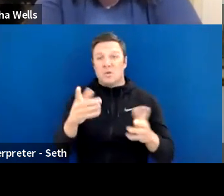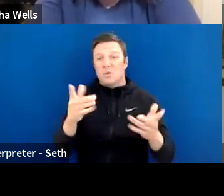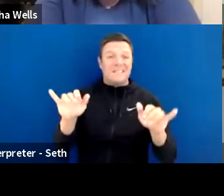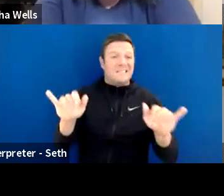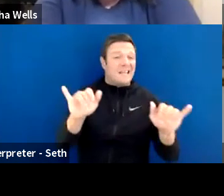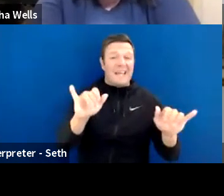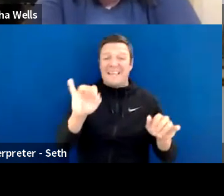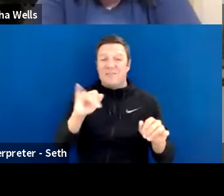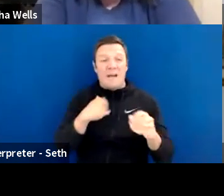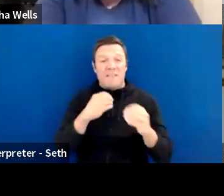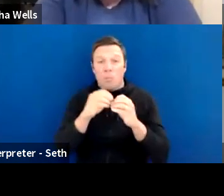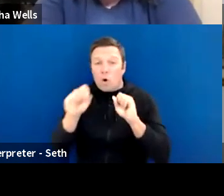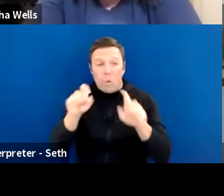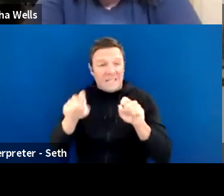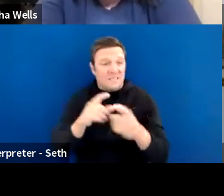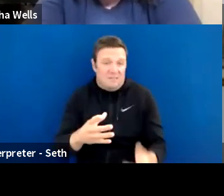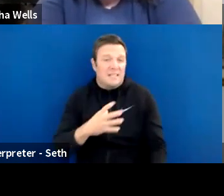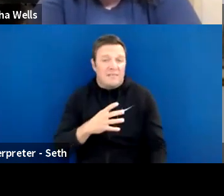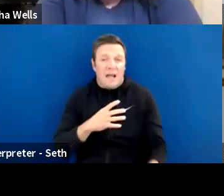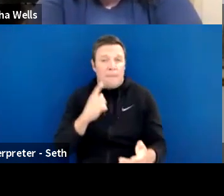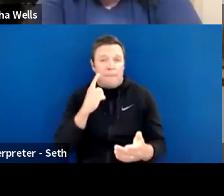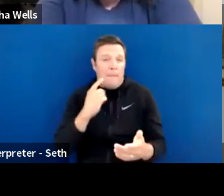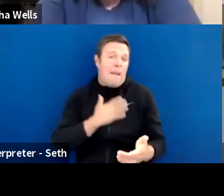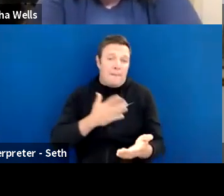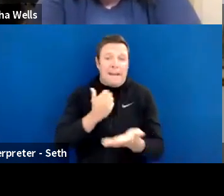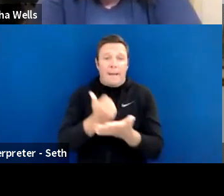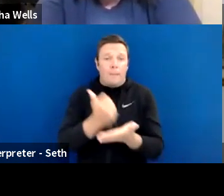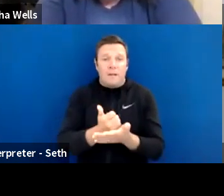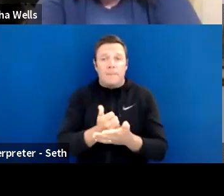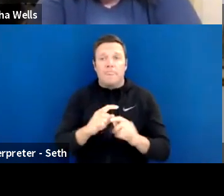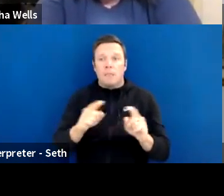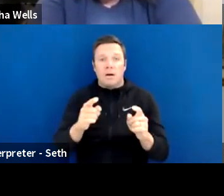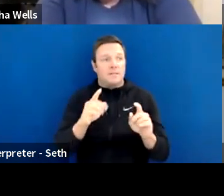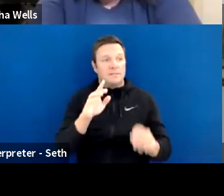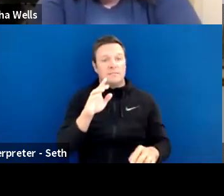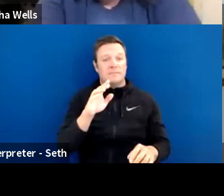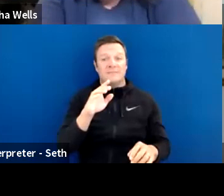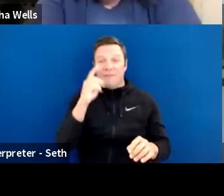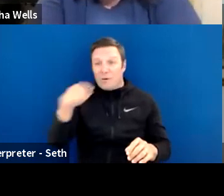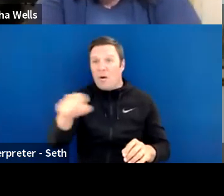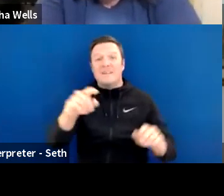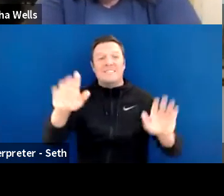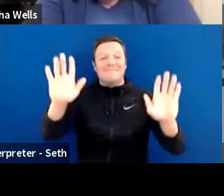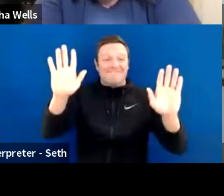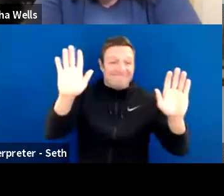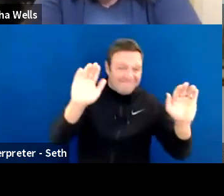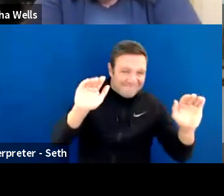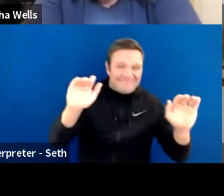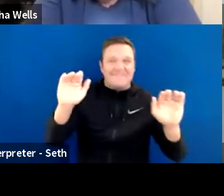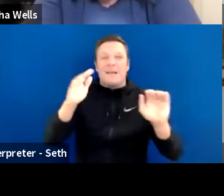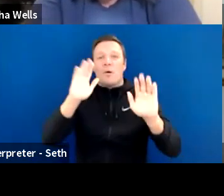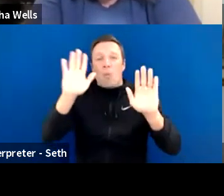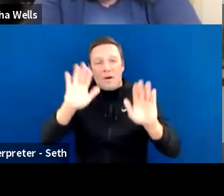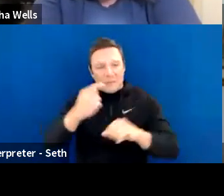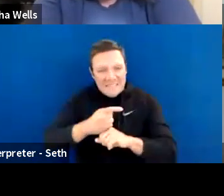have questions. I'm happy to help answer them, and Sue as well. But the rest of you, I'm going to bid you a great day, and hope to see